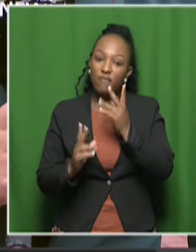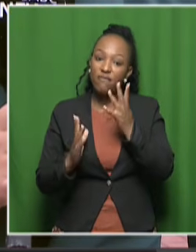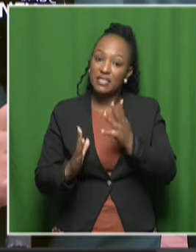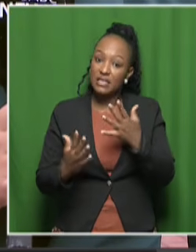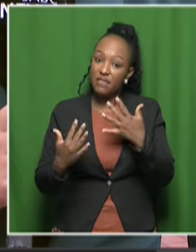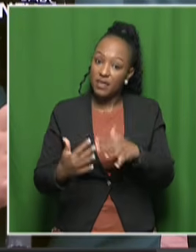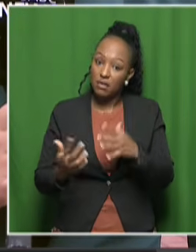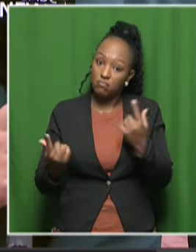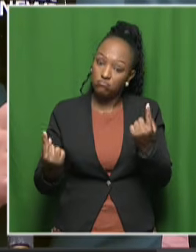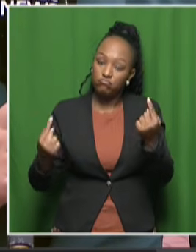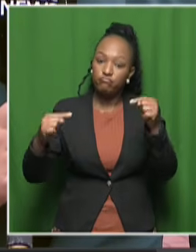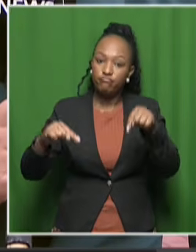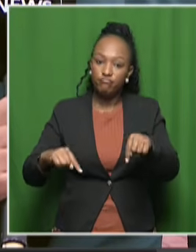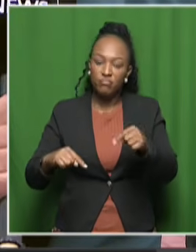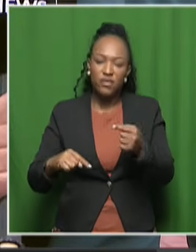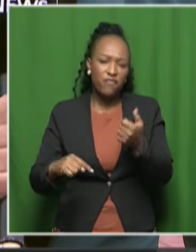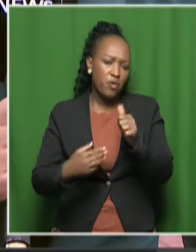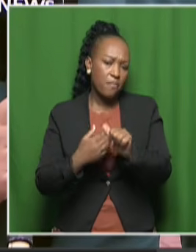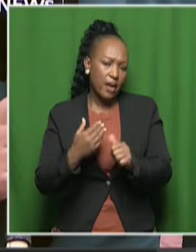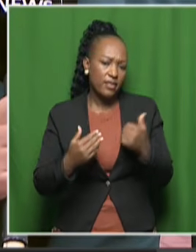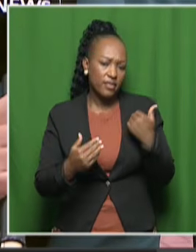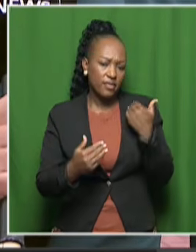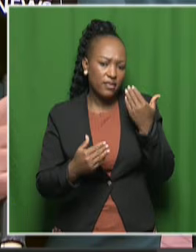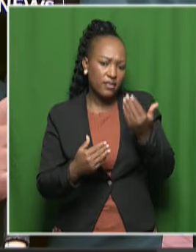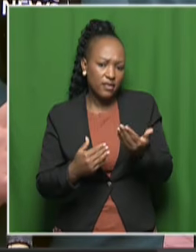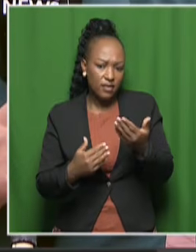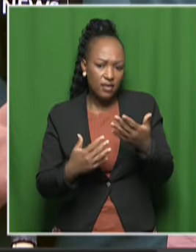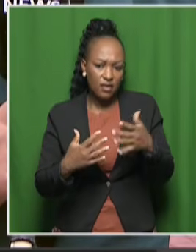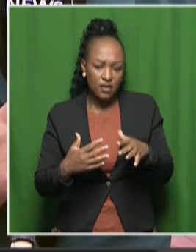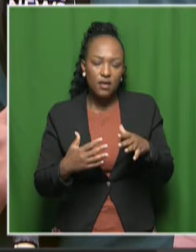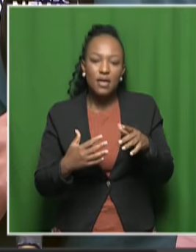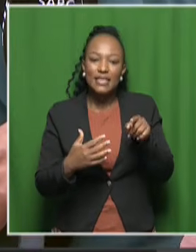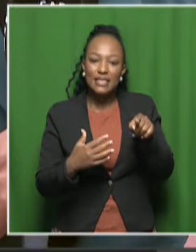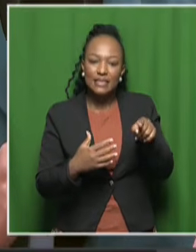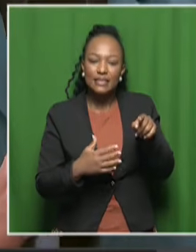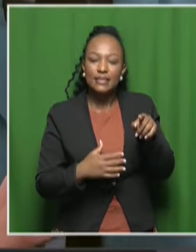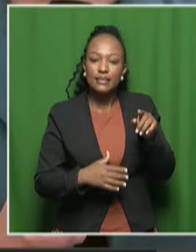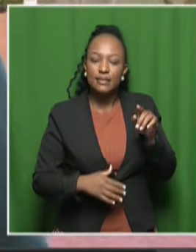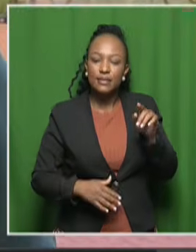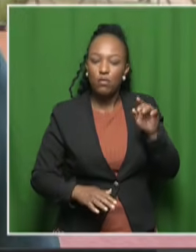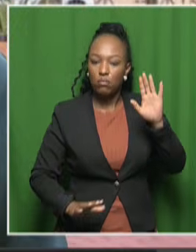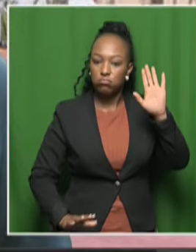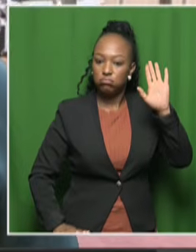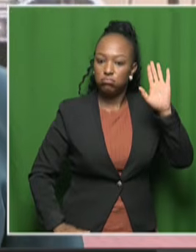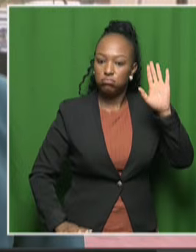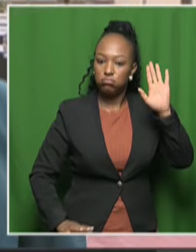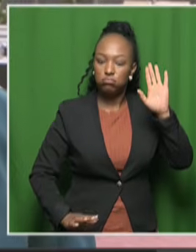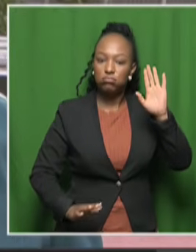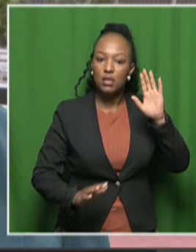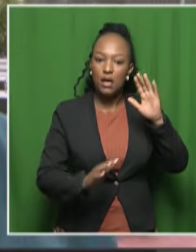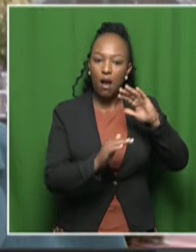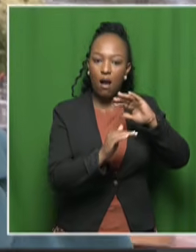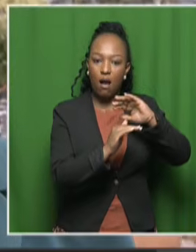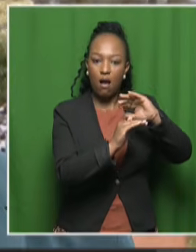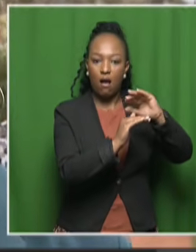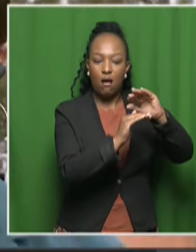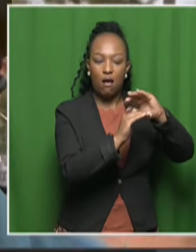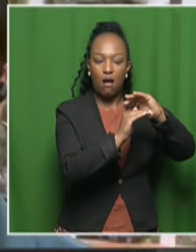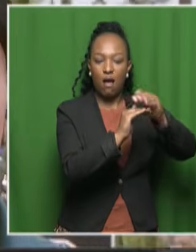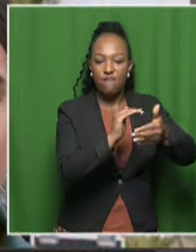over the course of a couple of months, these statues have been draped with cloths. Many people asking why they